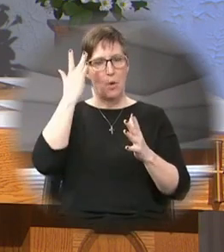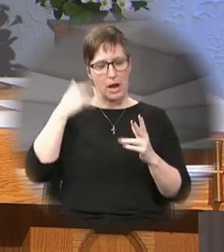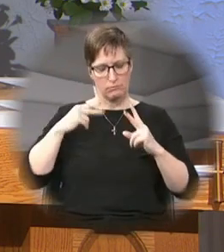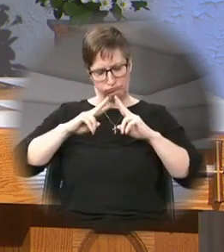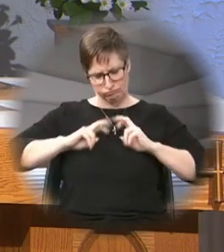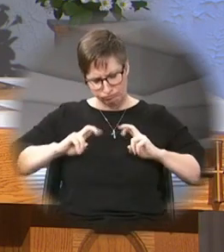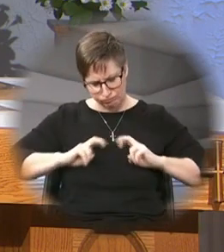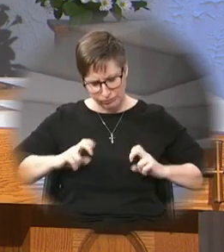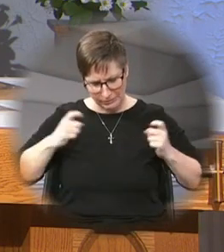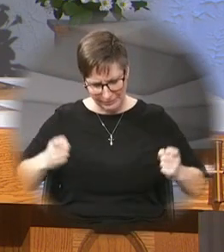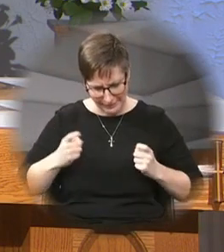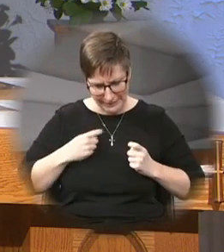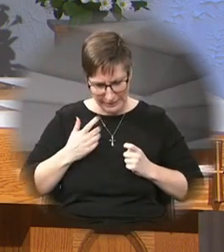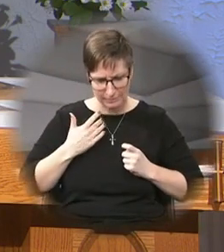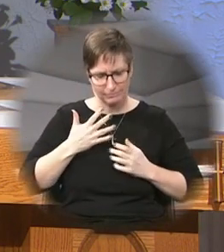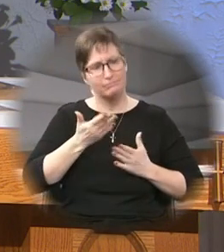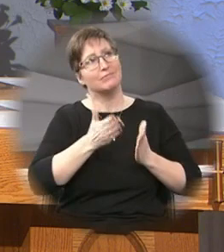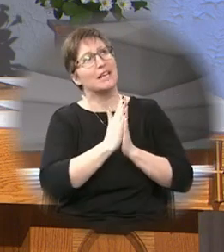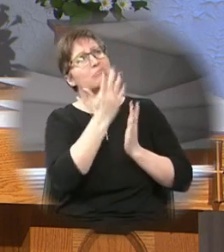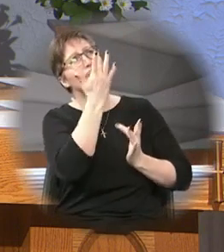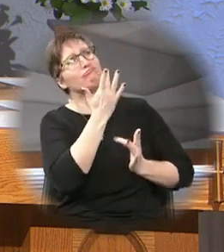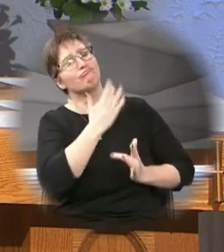sins and ask for God's mercy.